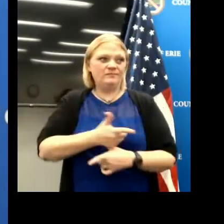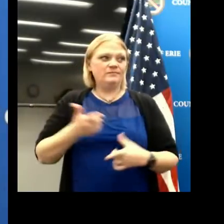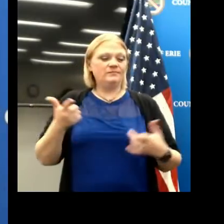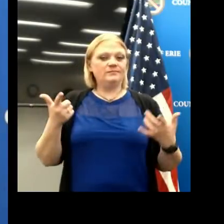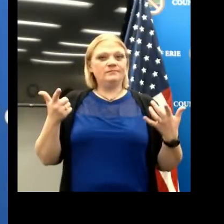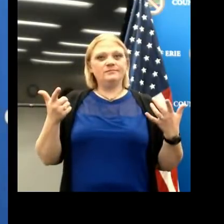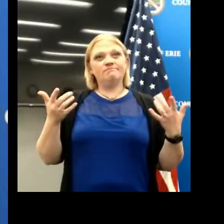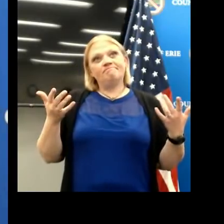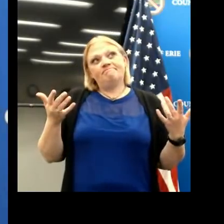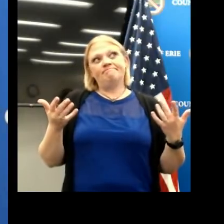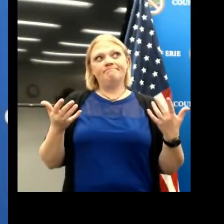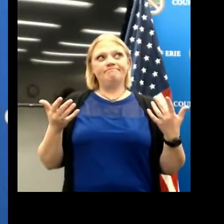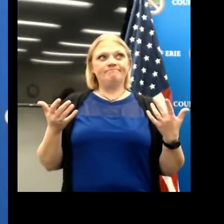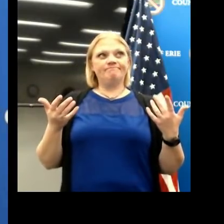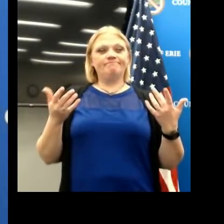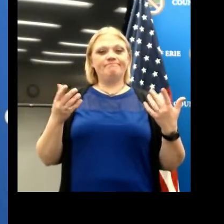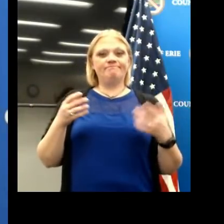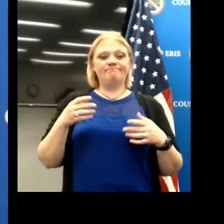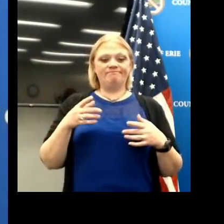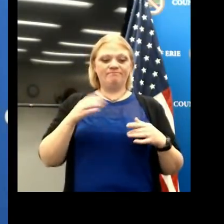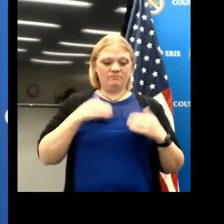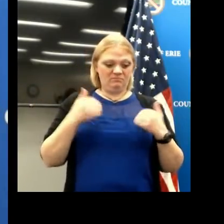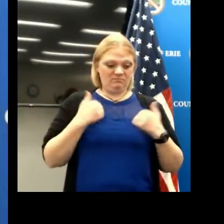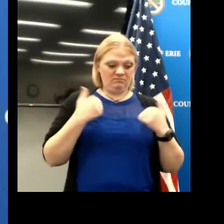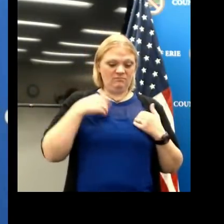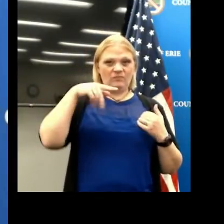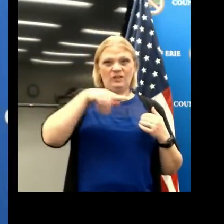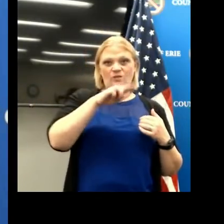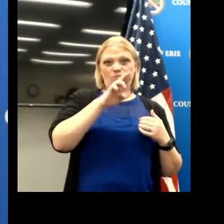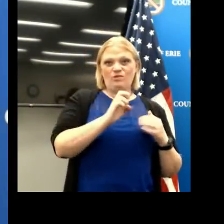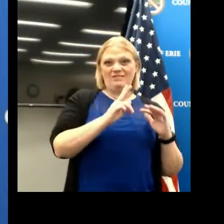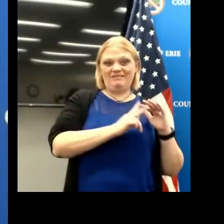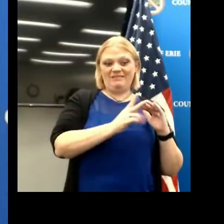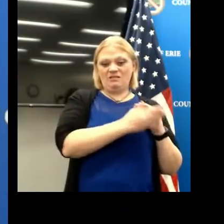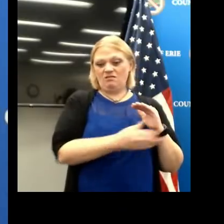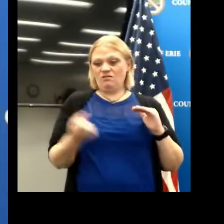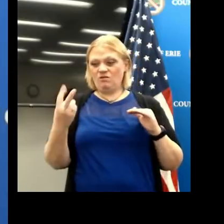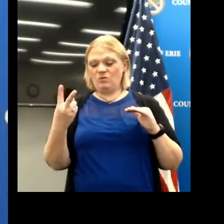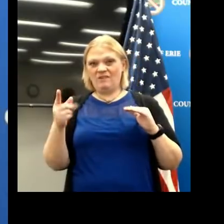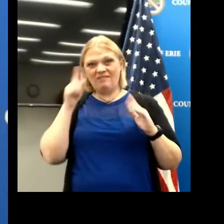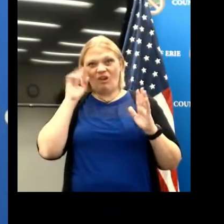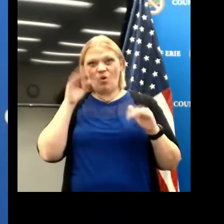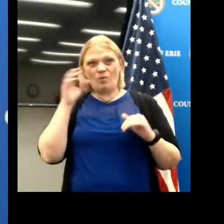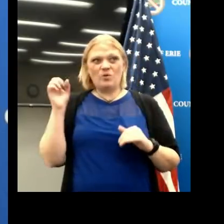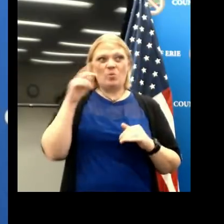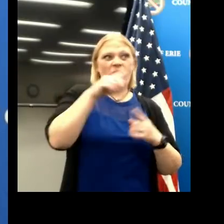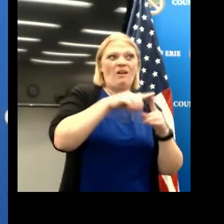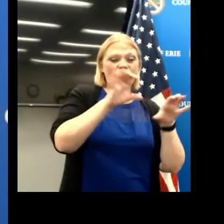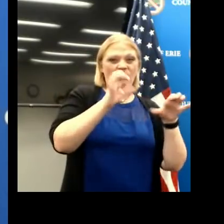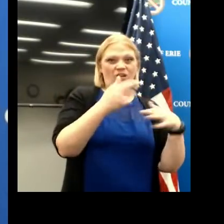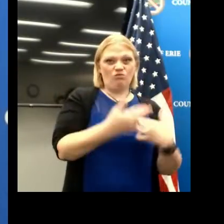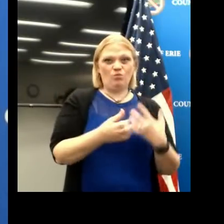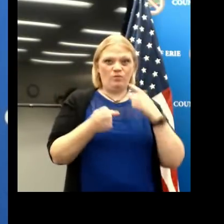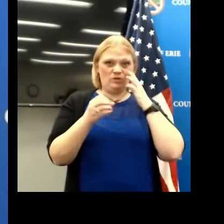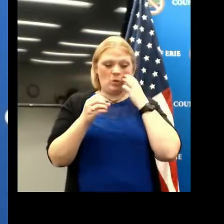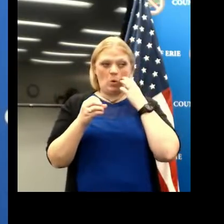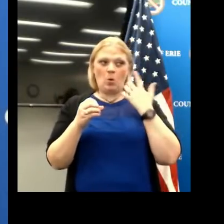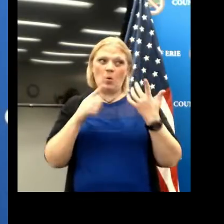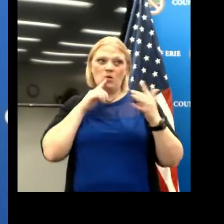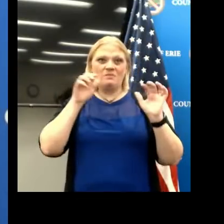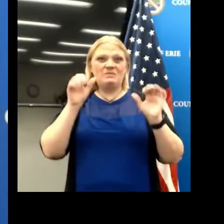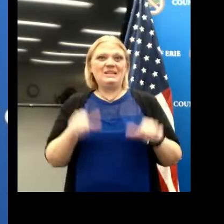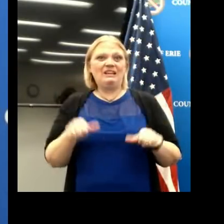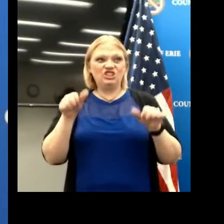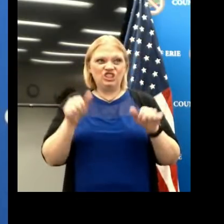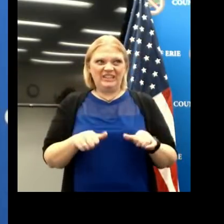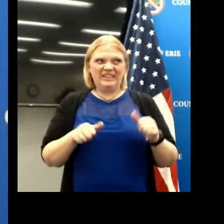would, in pre-K through 12, they're hoping to return back to the classroom. So this can potentially